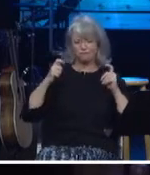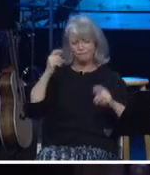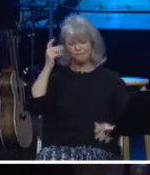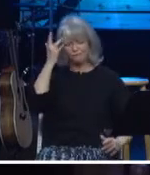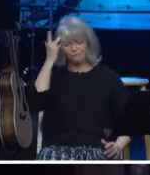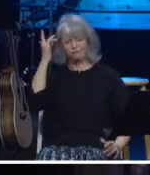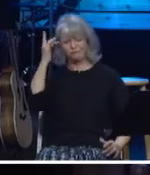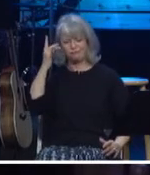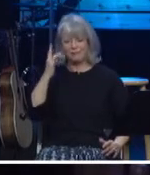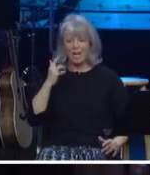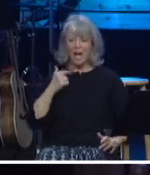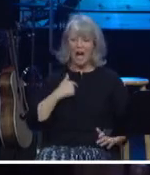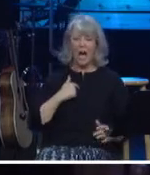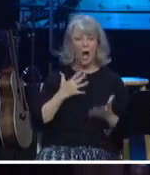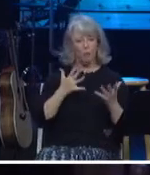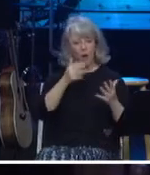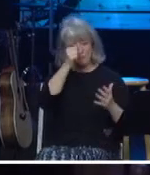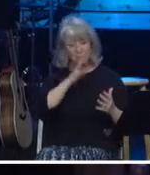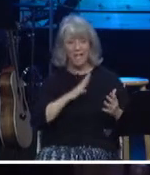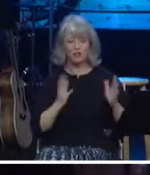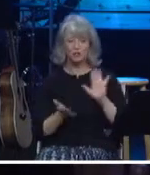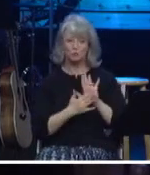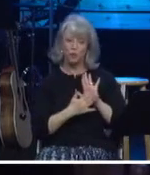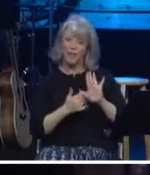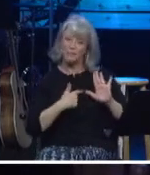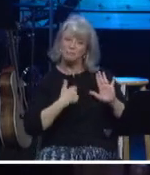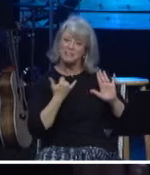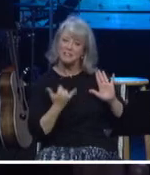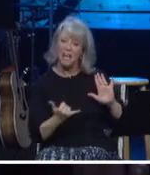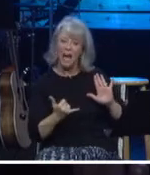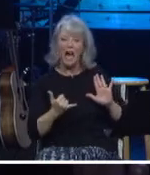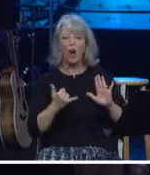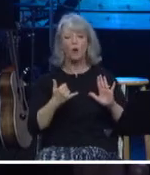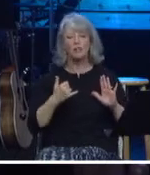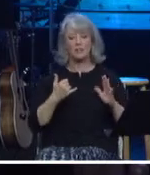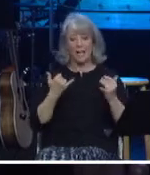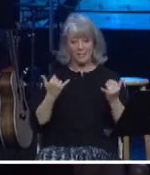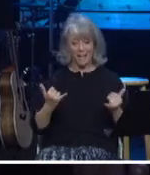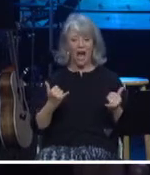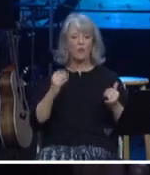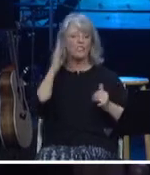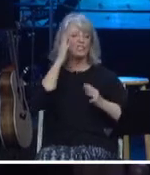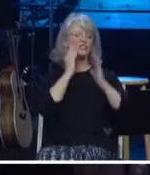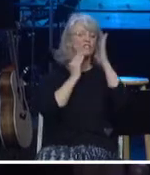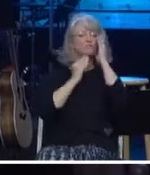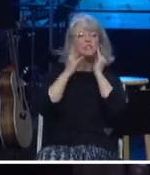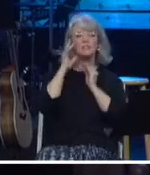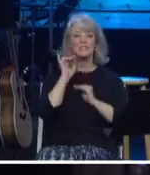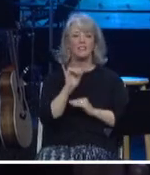He's seeking praise from men now. He's receiving his glory.